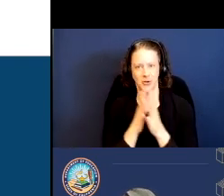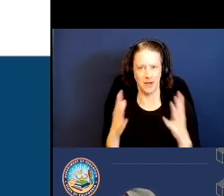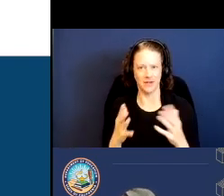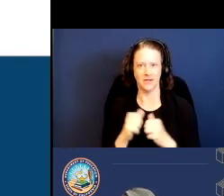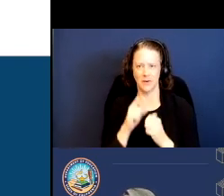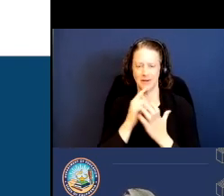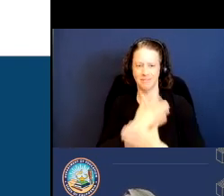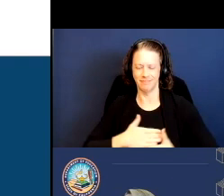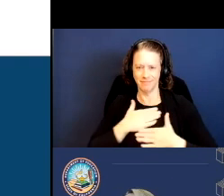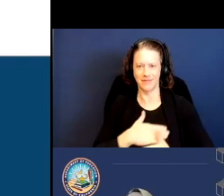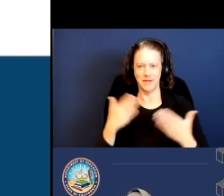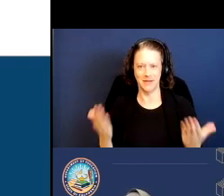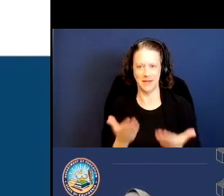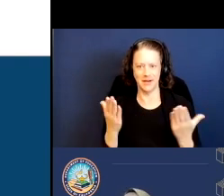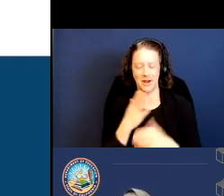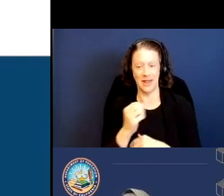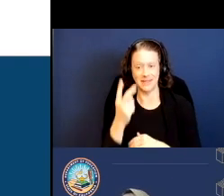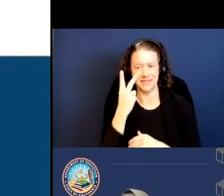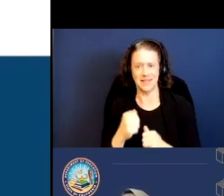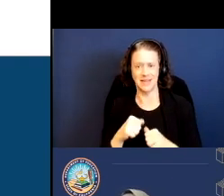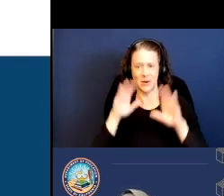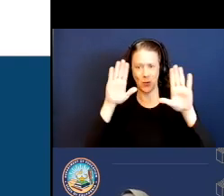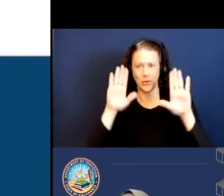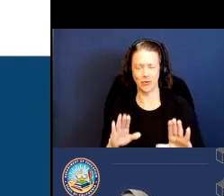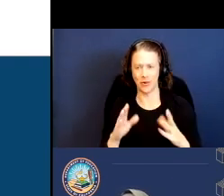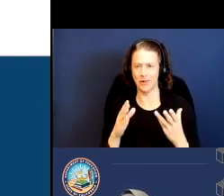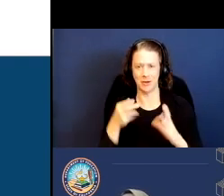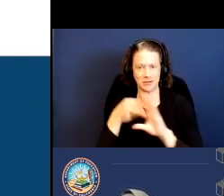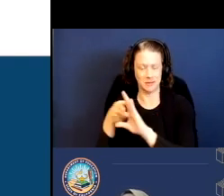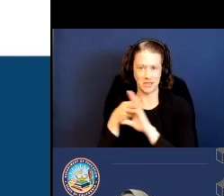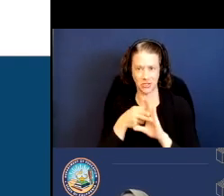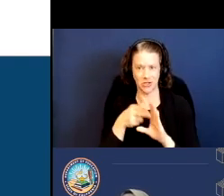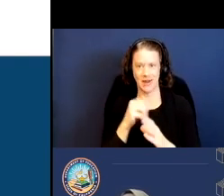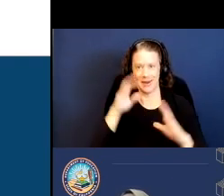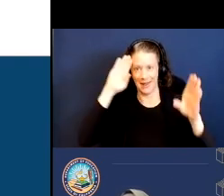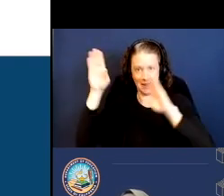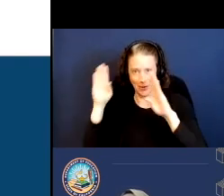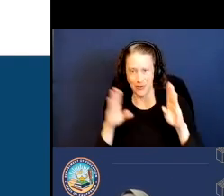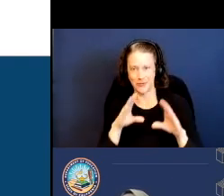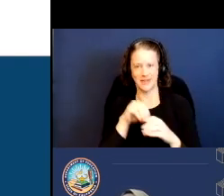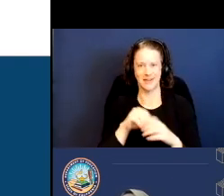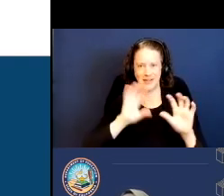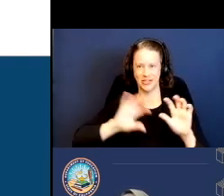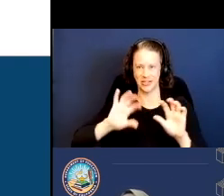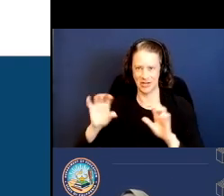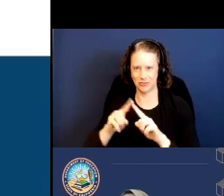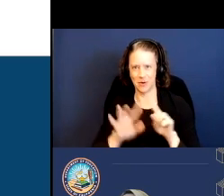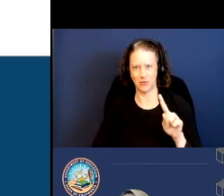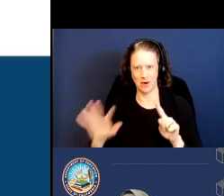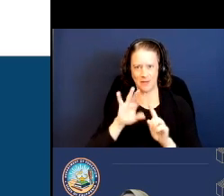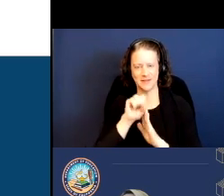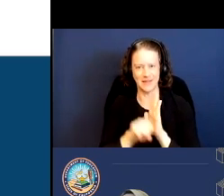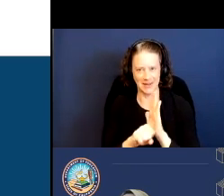here and to see the just wonderful participation and hellos in the chats from around the state. And